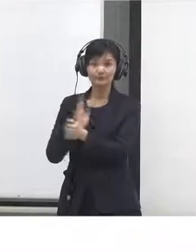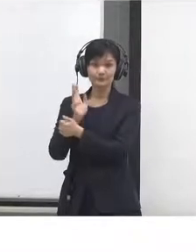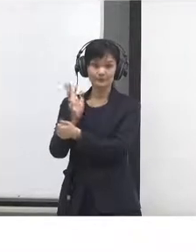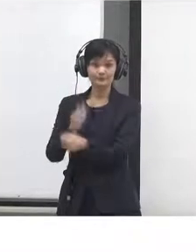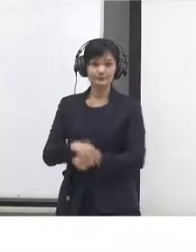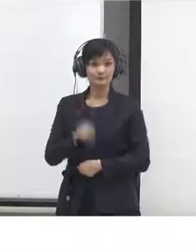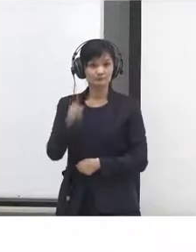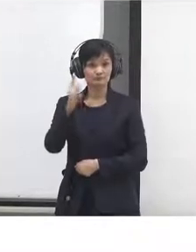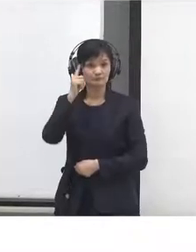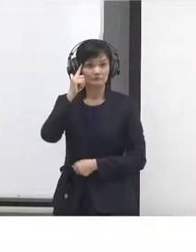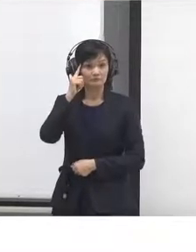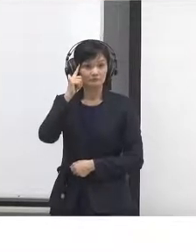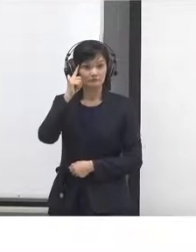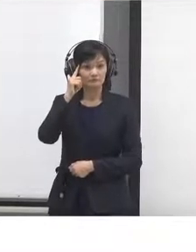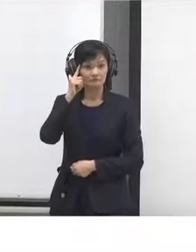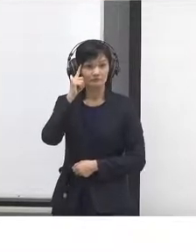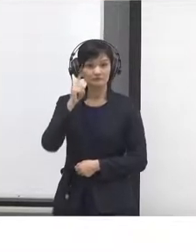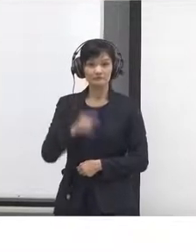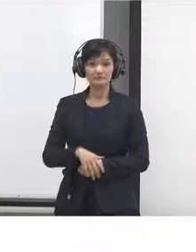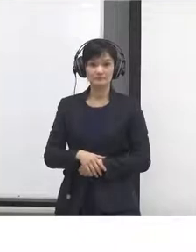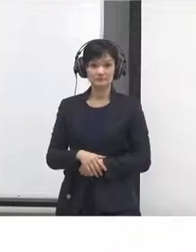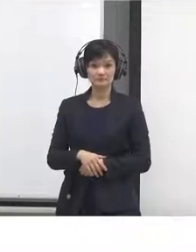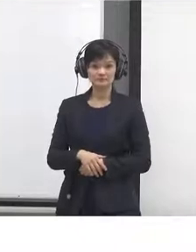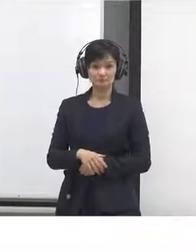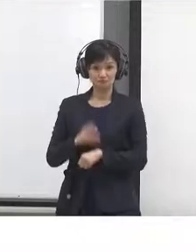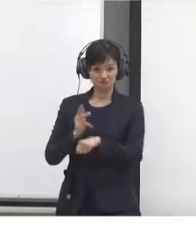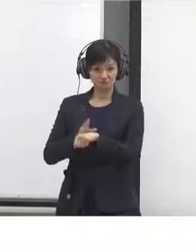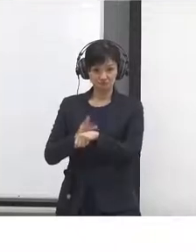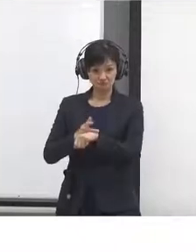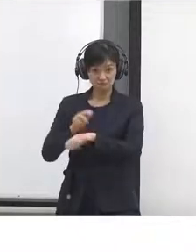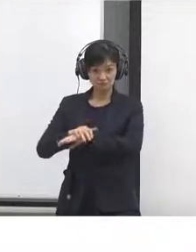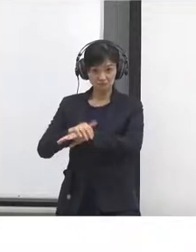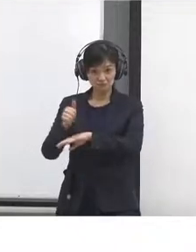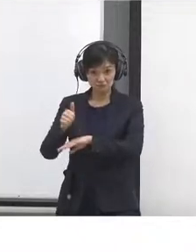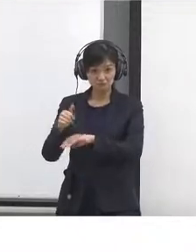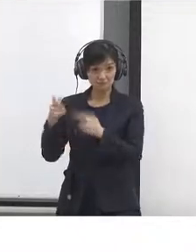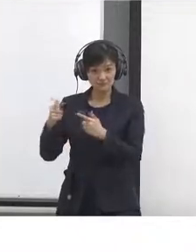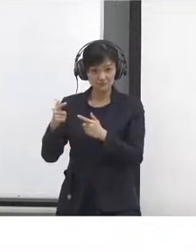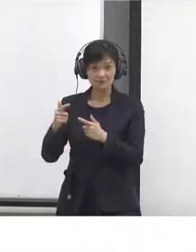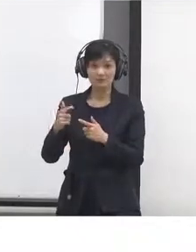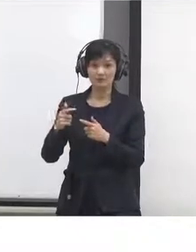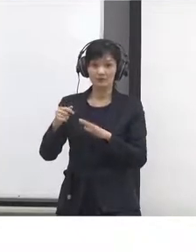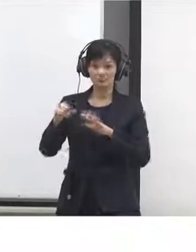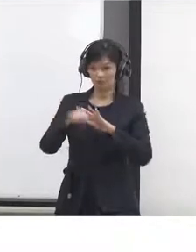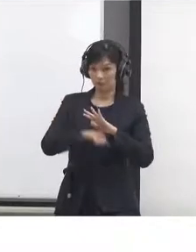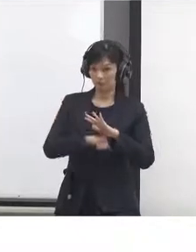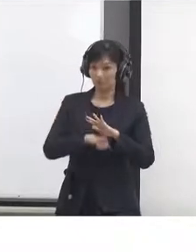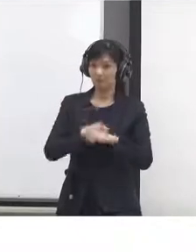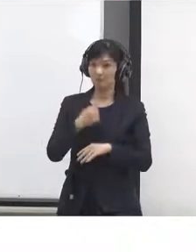are participating? Do you have any participants from NGOs, for example?